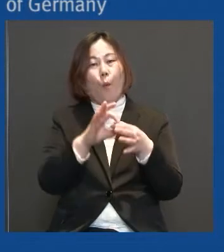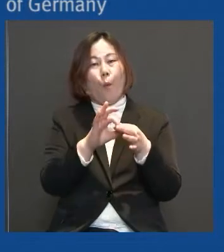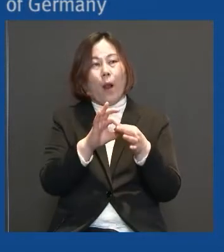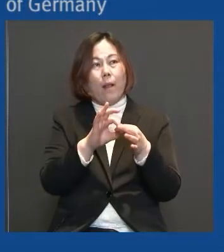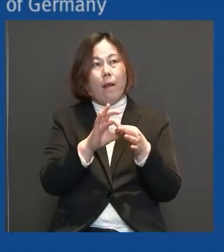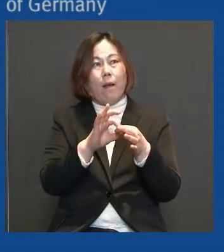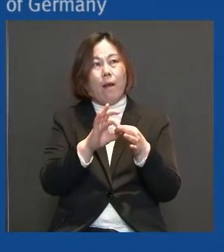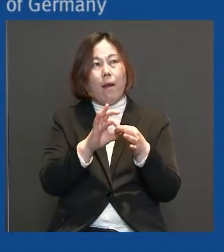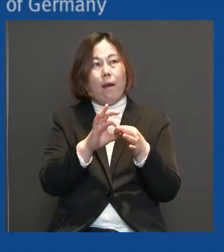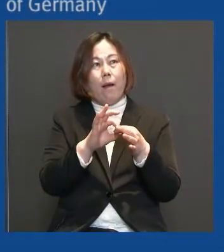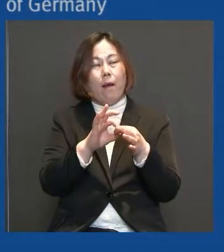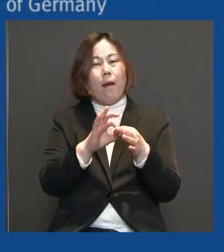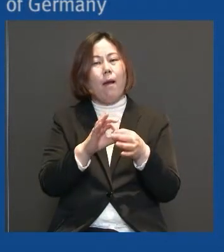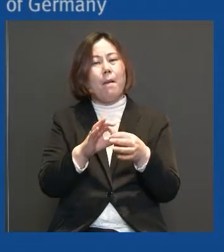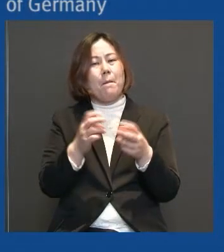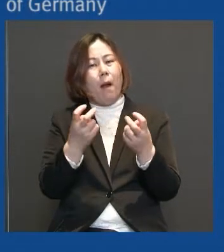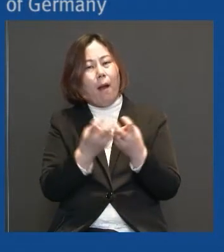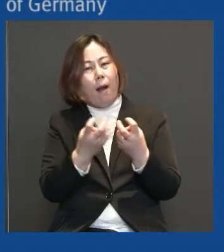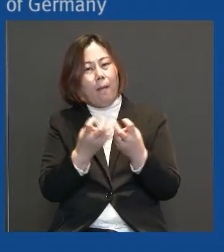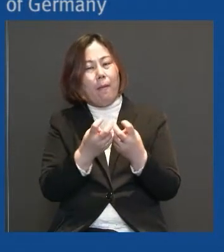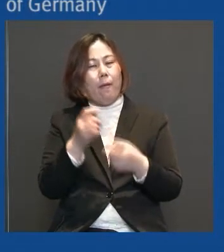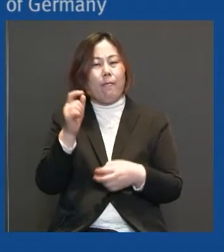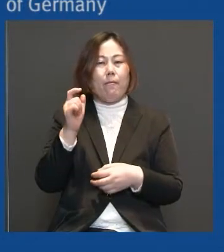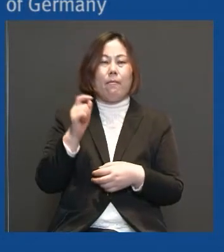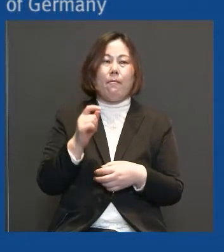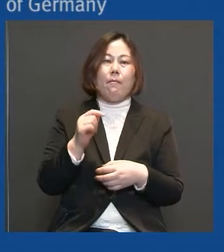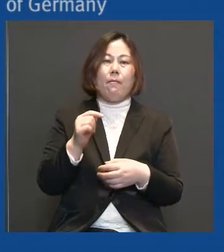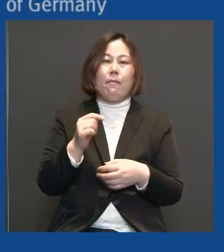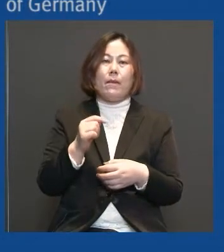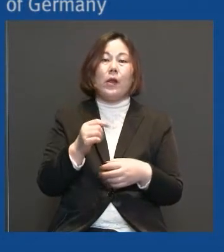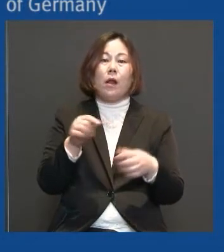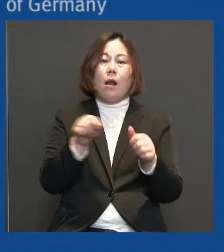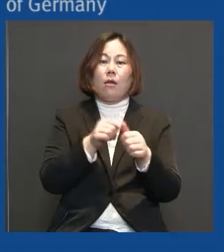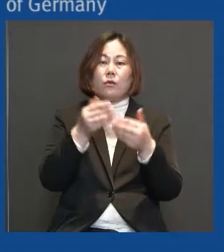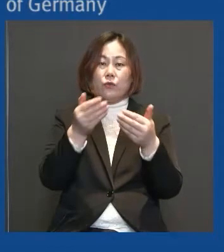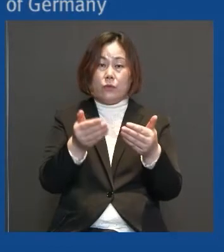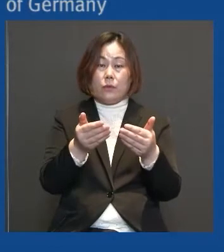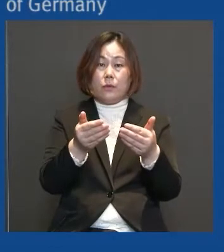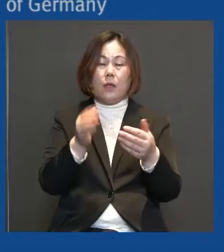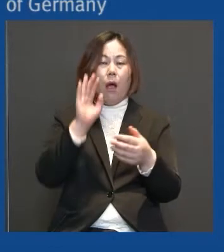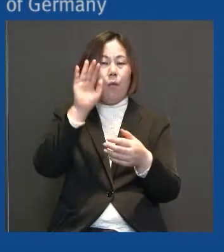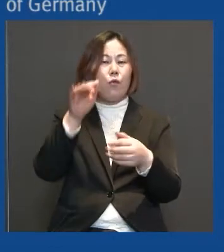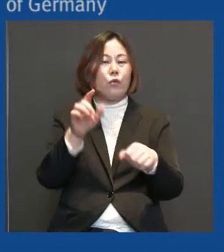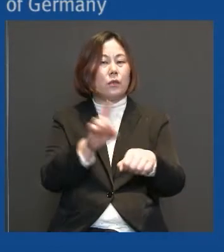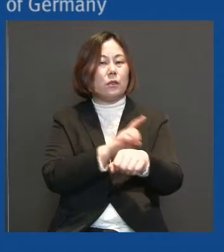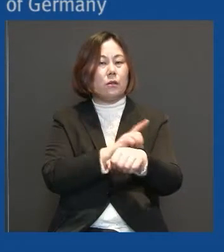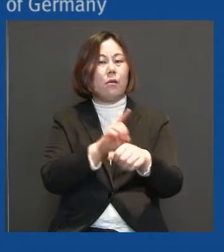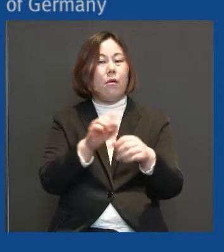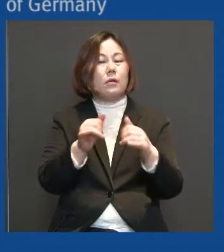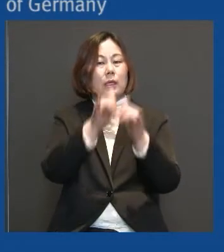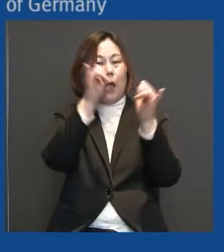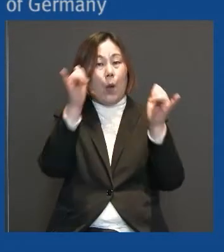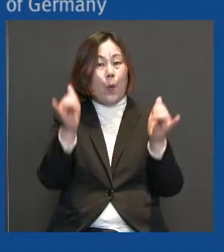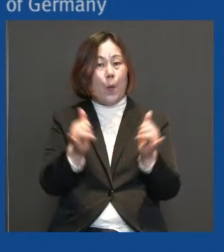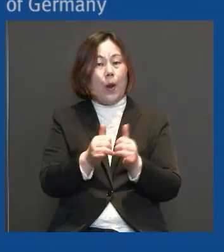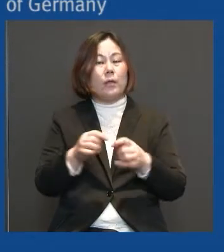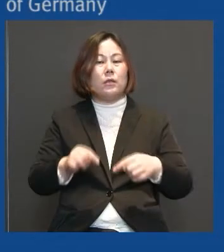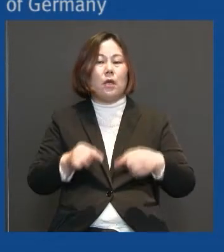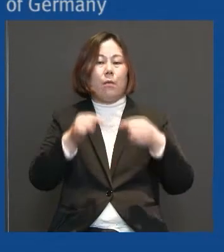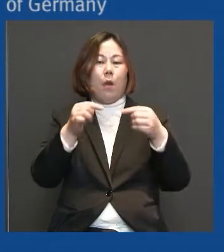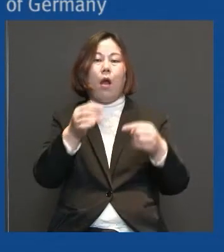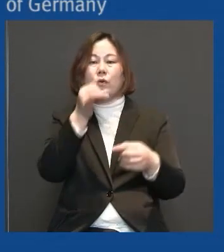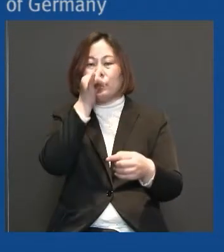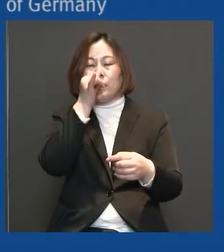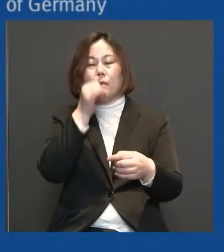or in a society or digital society, which we are increasingly becoming. Therefore, it is essential to secure continued development of